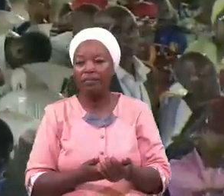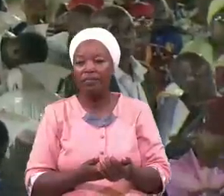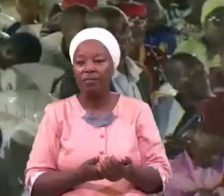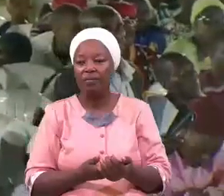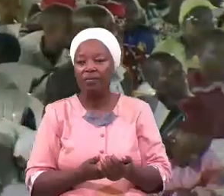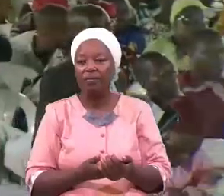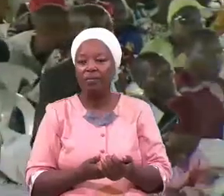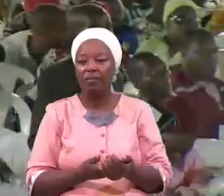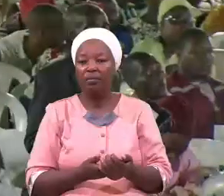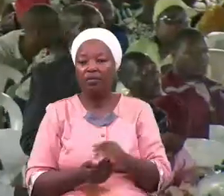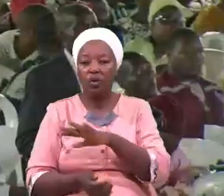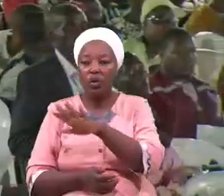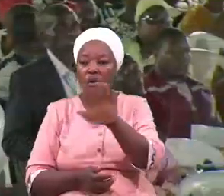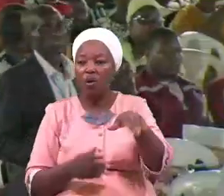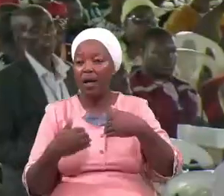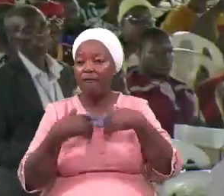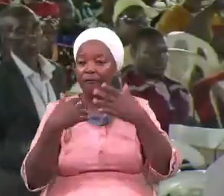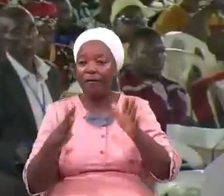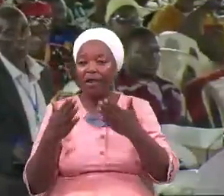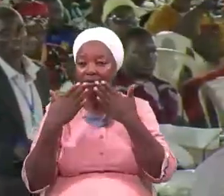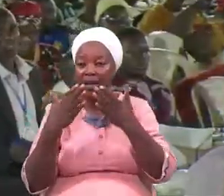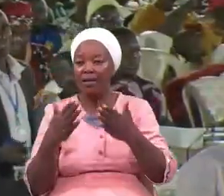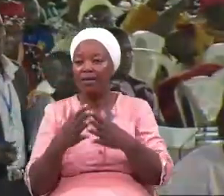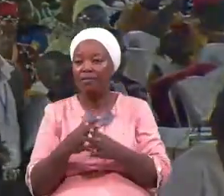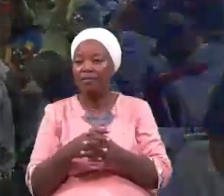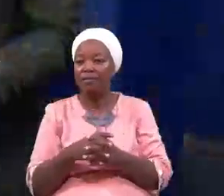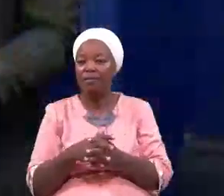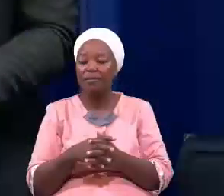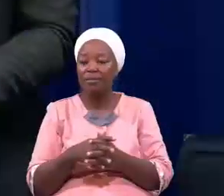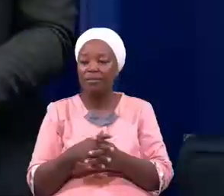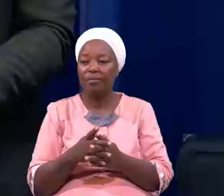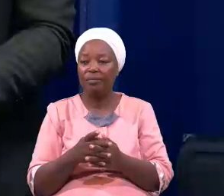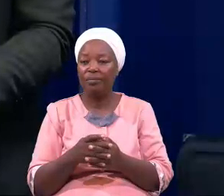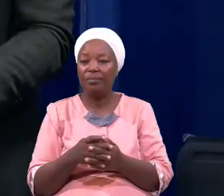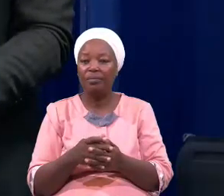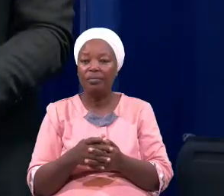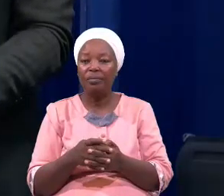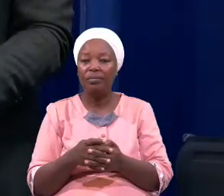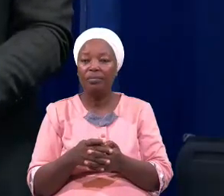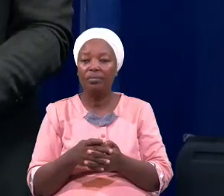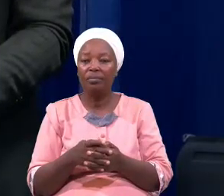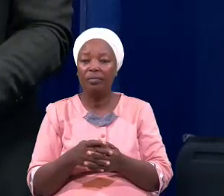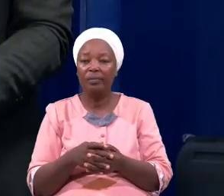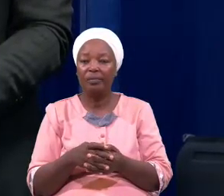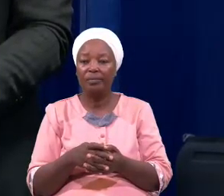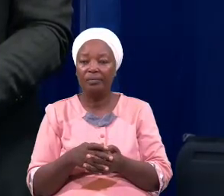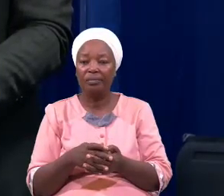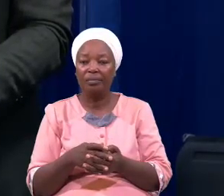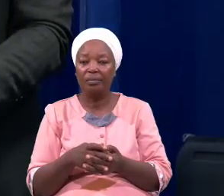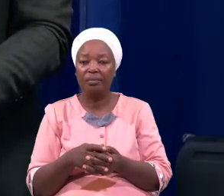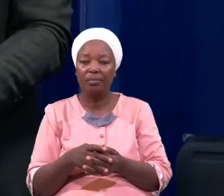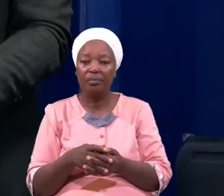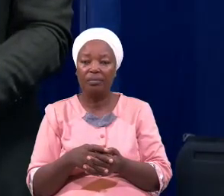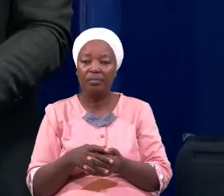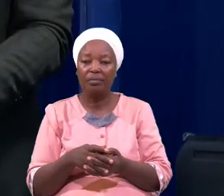right hand side here, in front, devant. Who are those there? Are we through? Est-ce que nous avons fini?